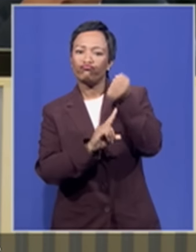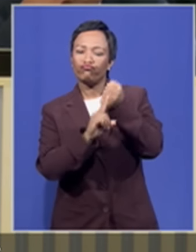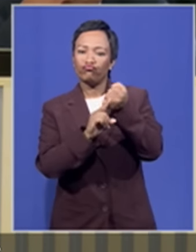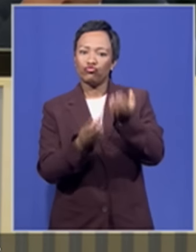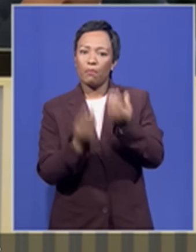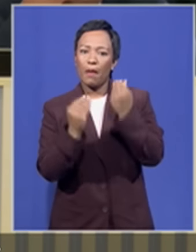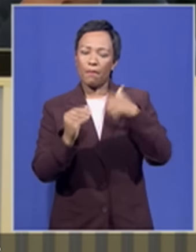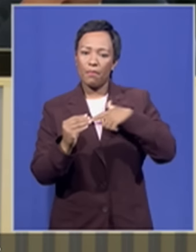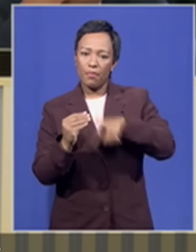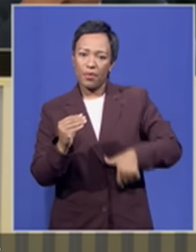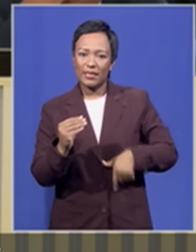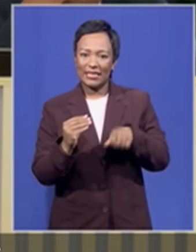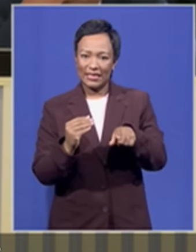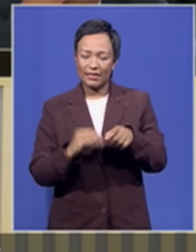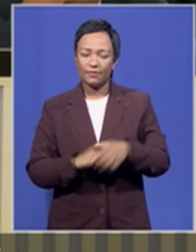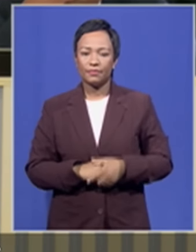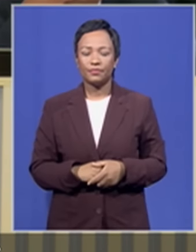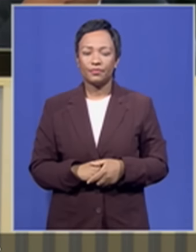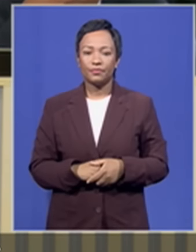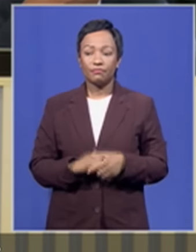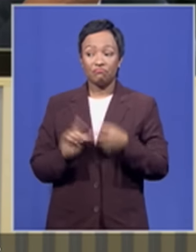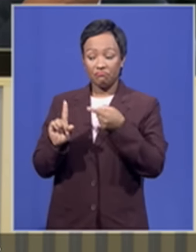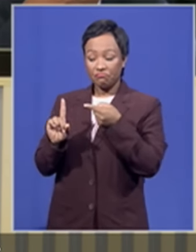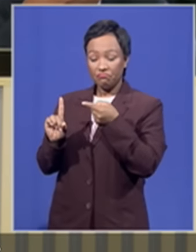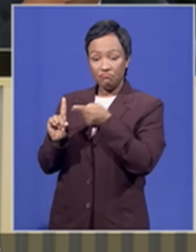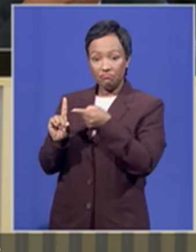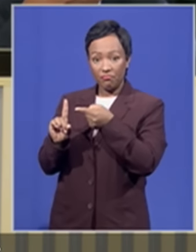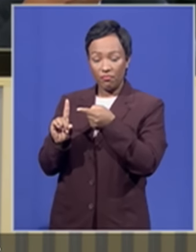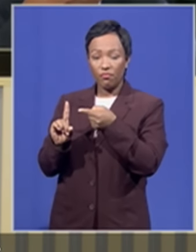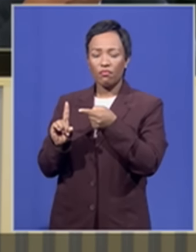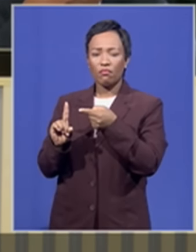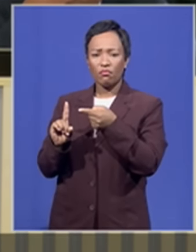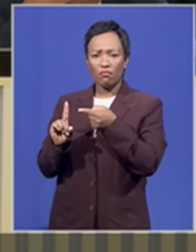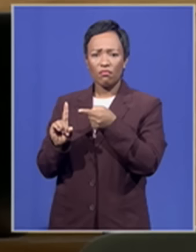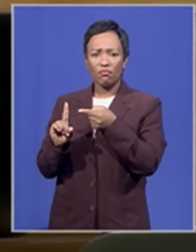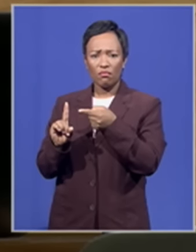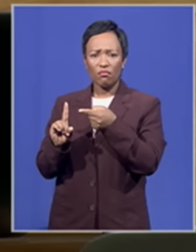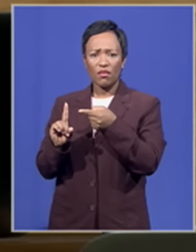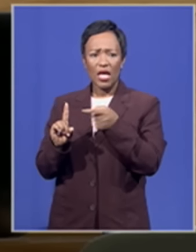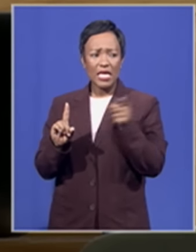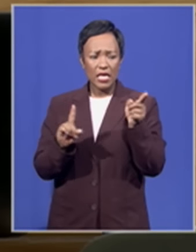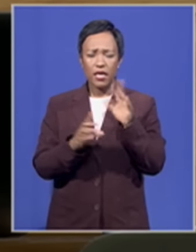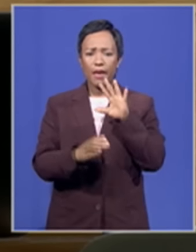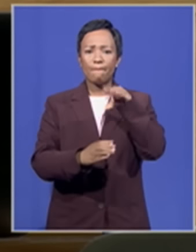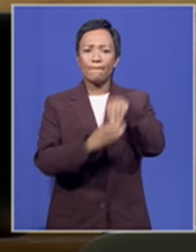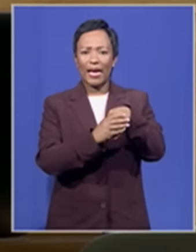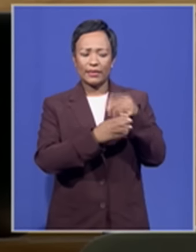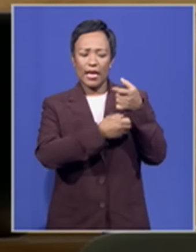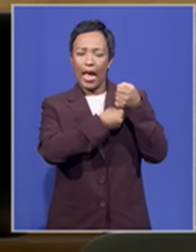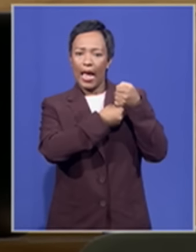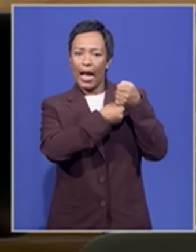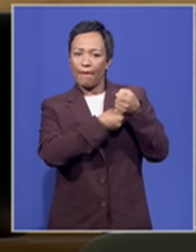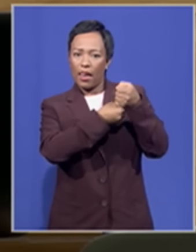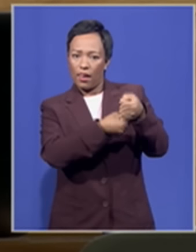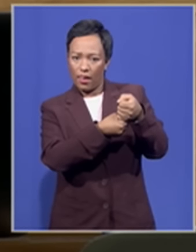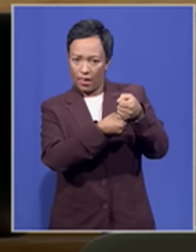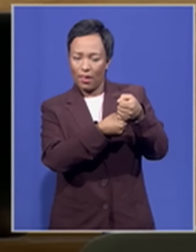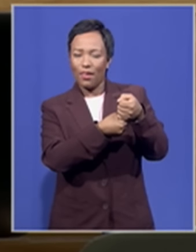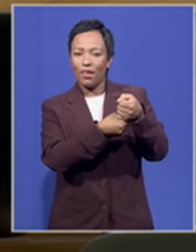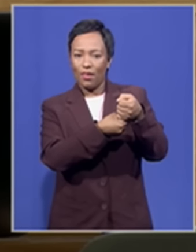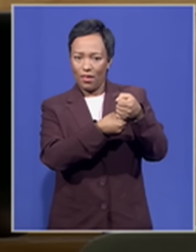was one of the people who had contributed to the campaign, as he indicated that